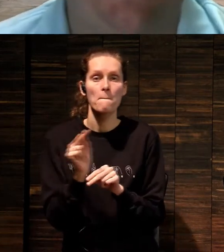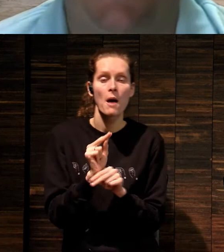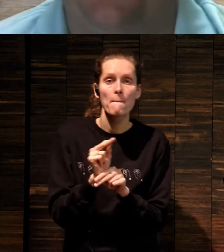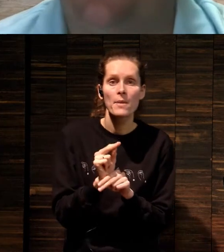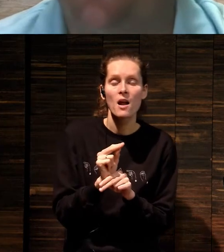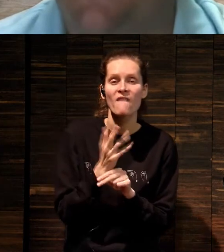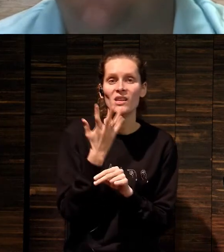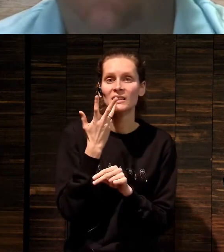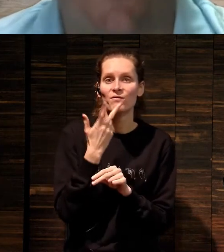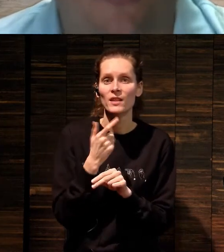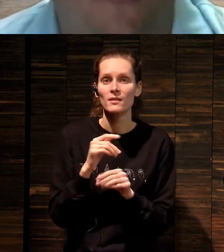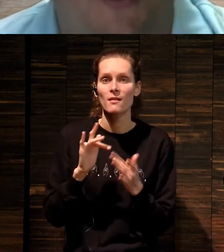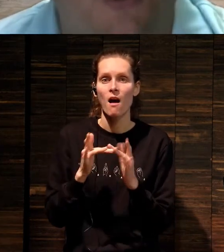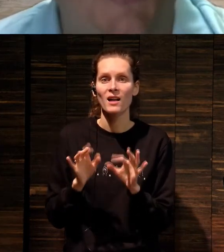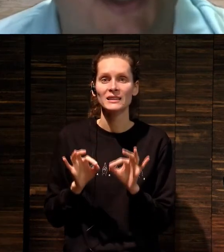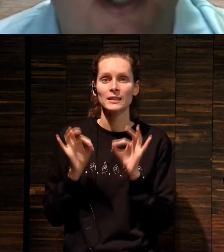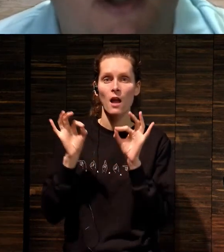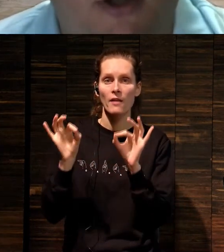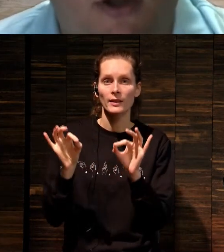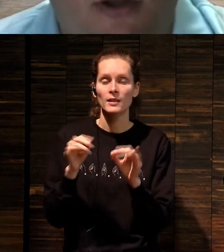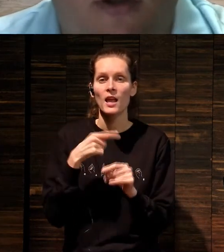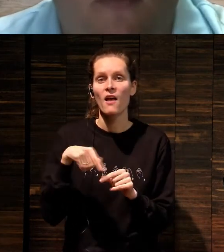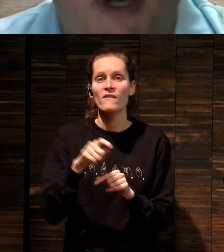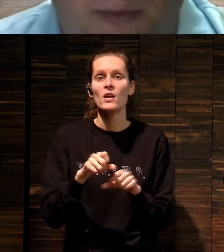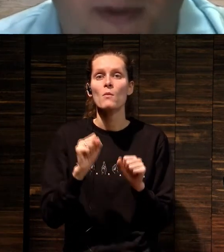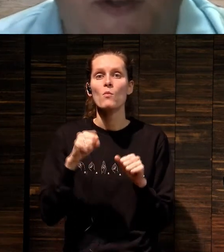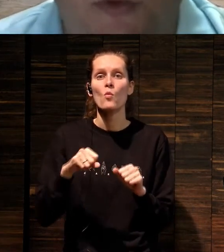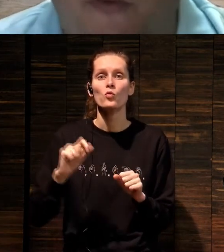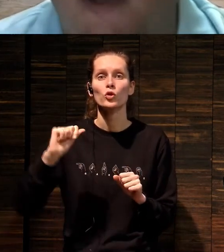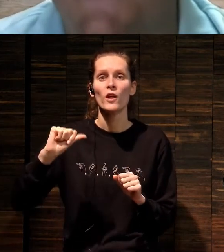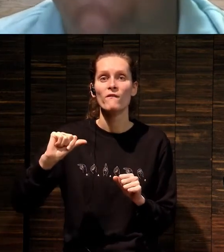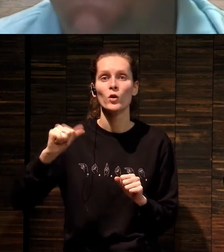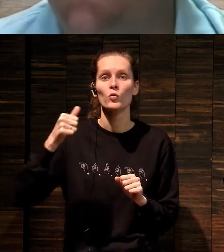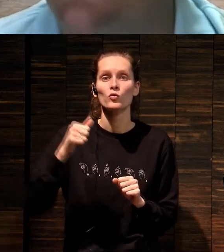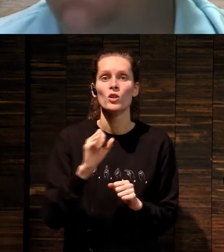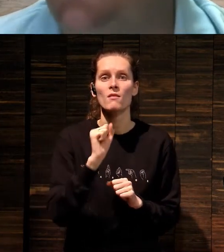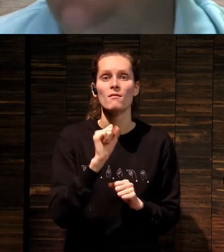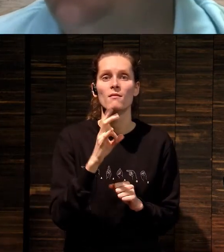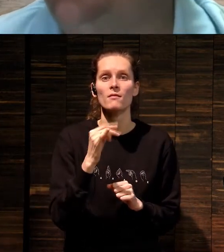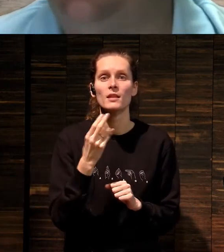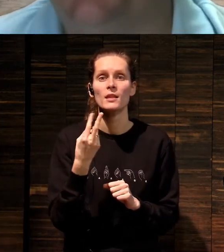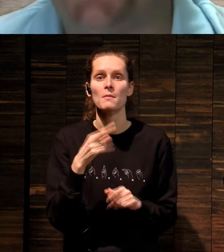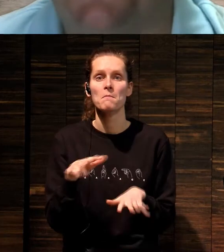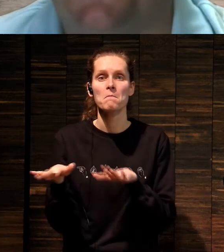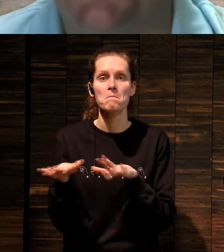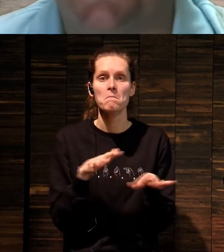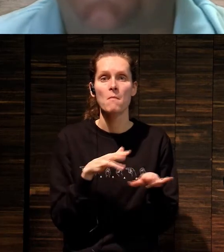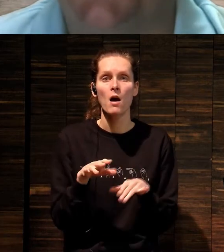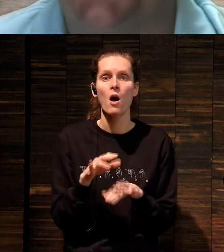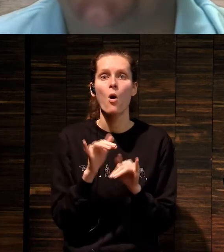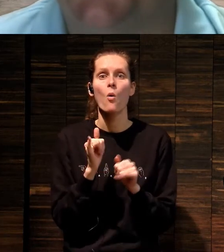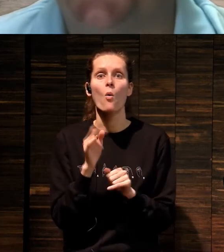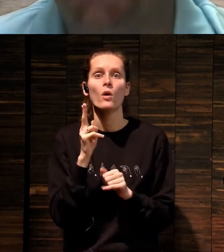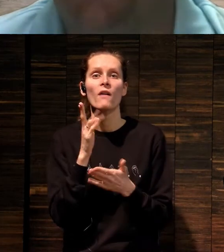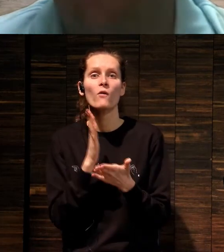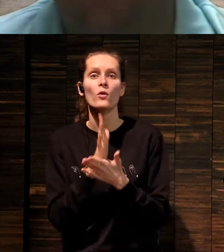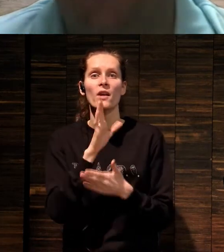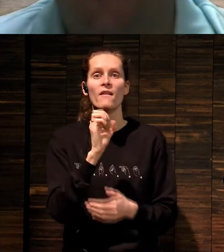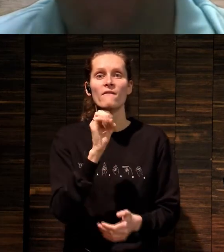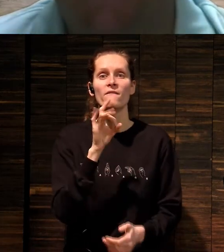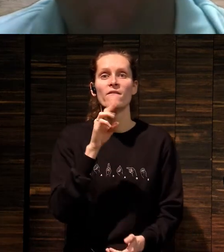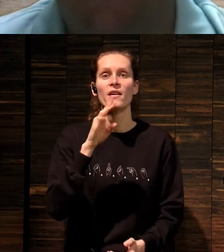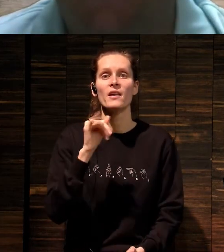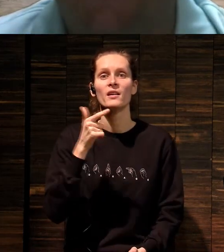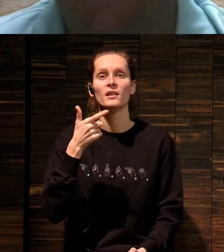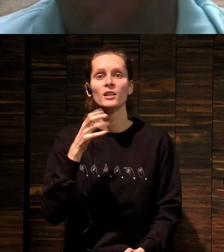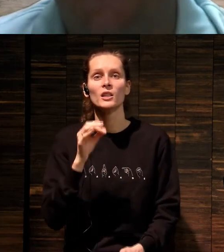is for people who have vertigo or nausea when elements are moving on screen. Larger cursor, you can also switch this to a reading